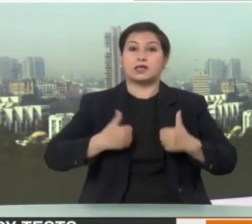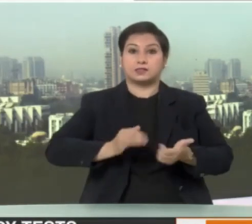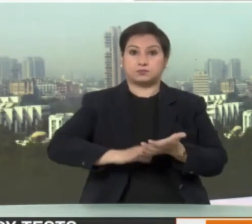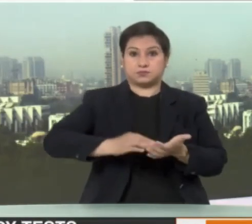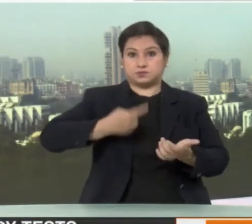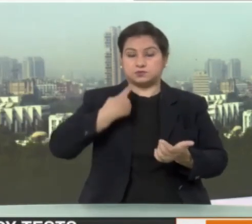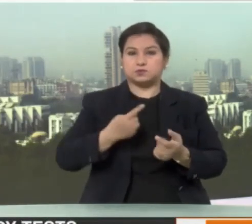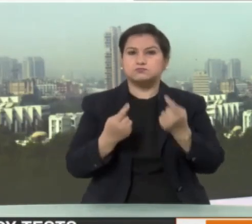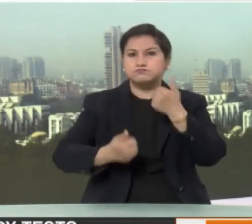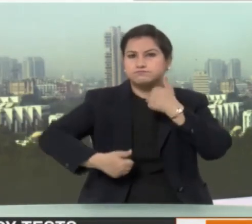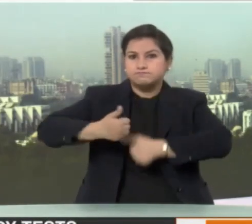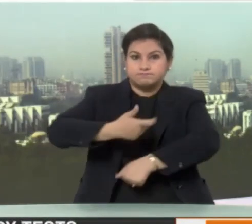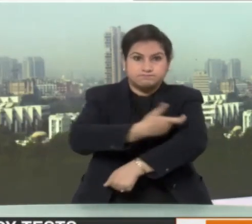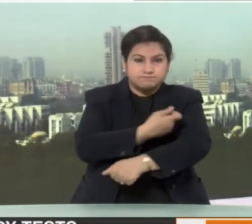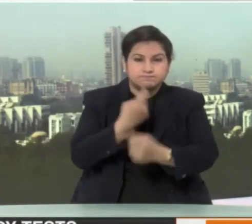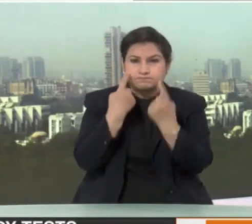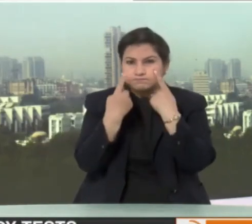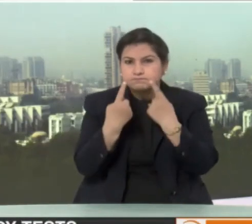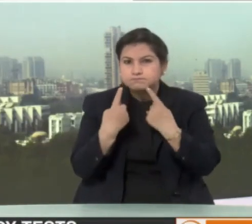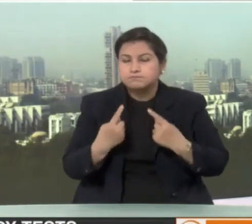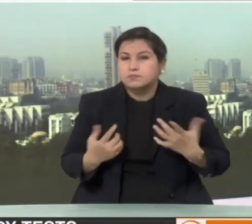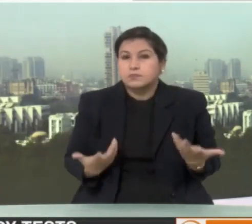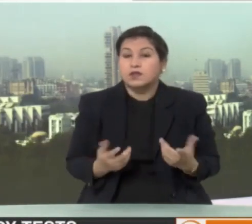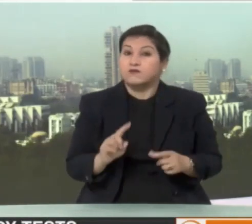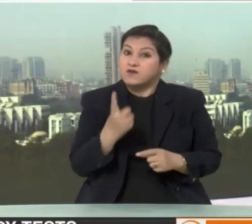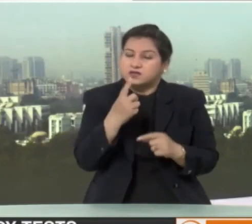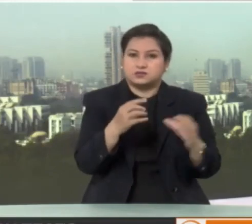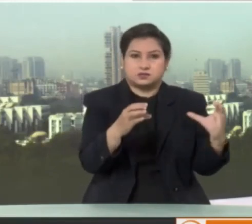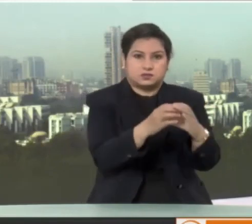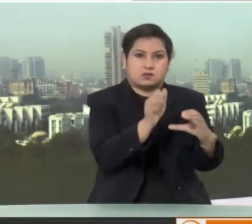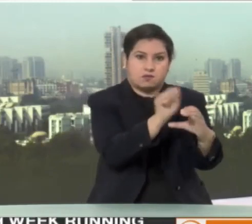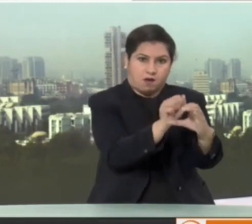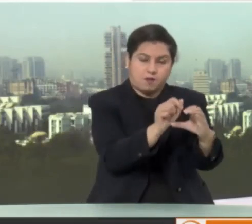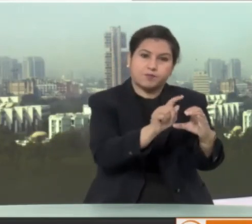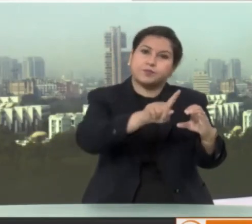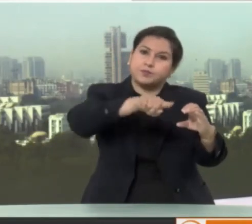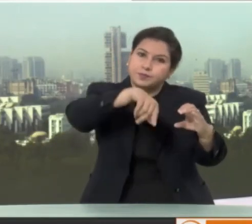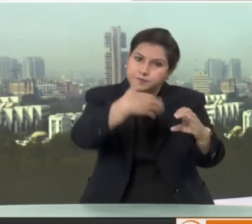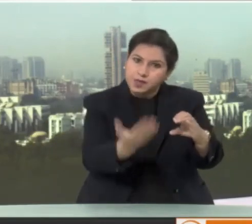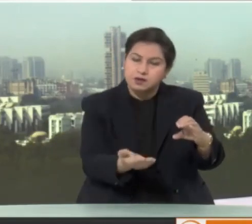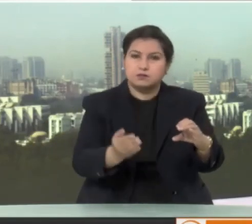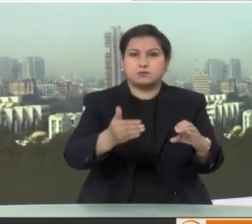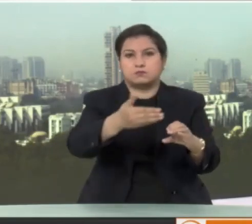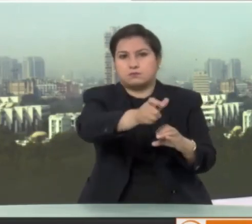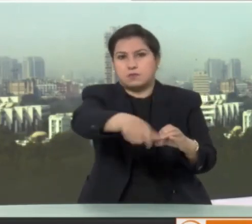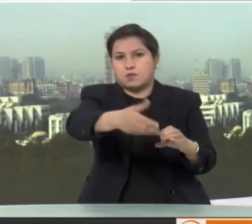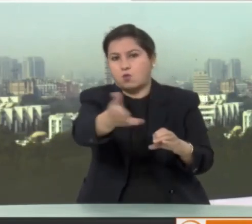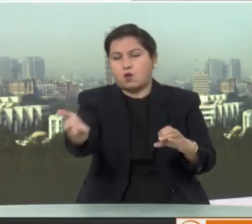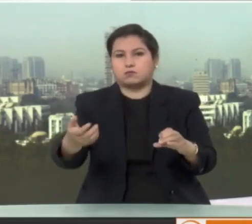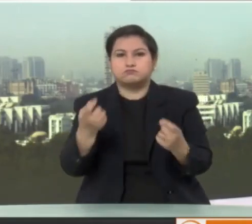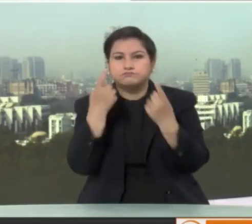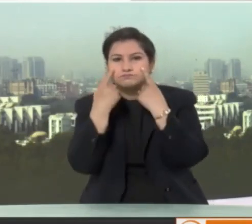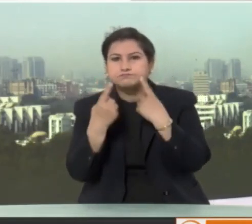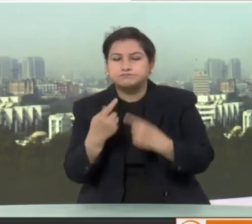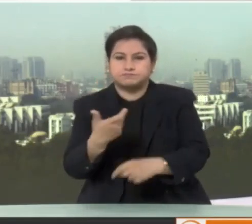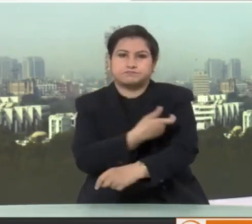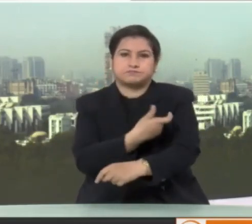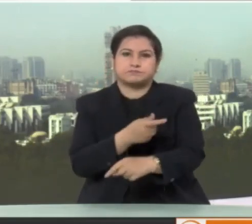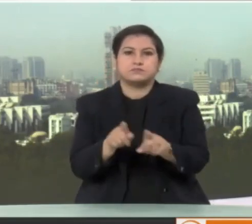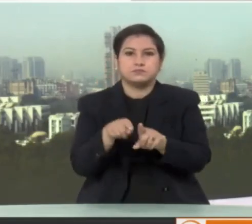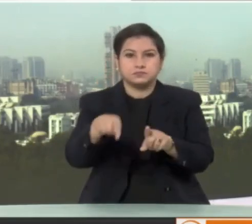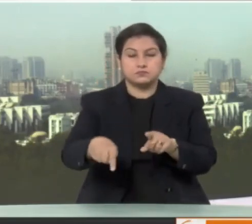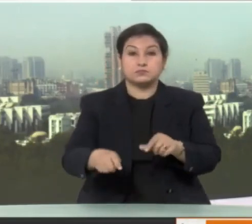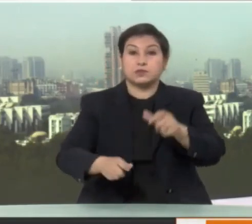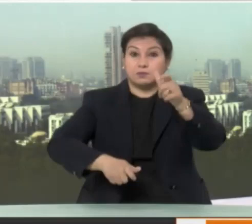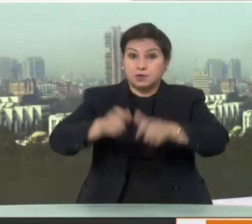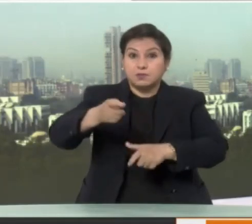said that the test would be first rolled out to the staff, patients and residents in health and care settings.